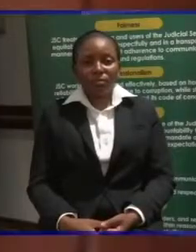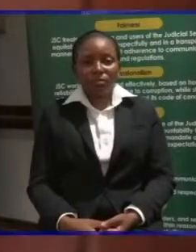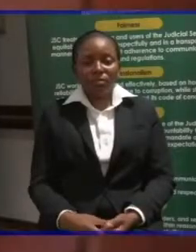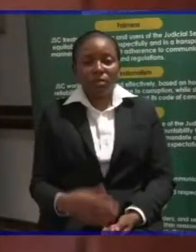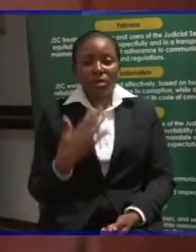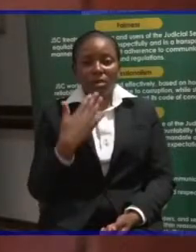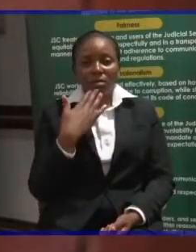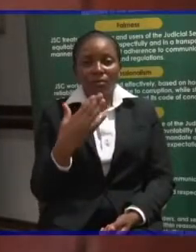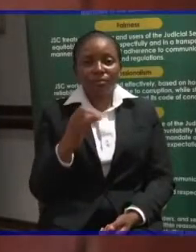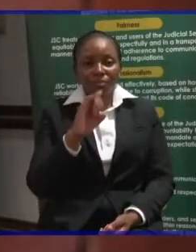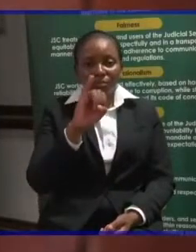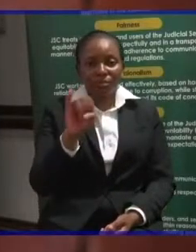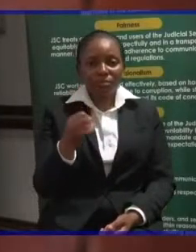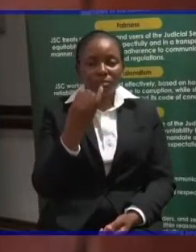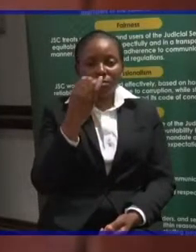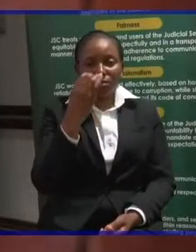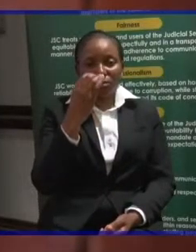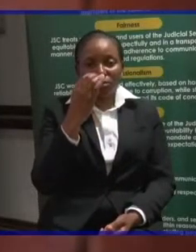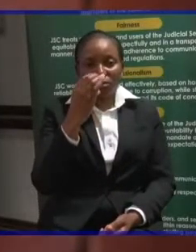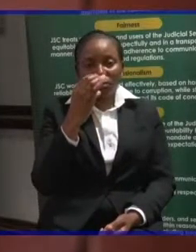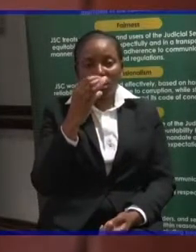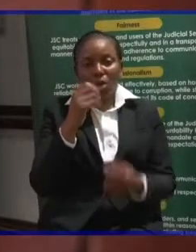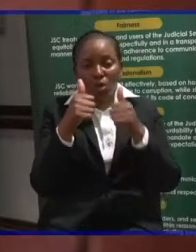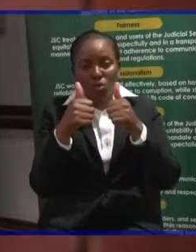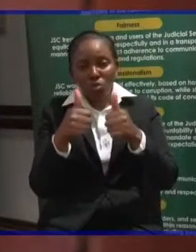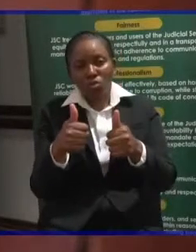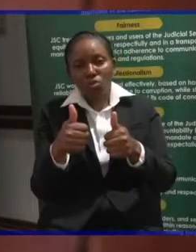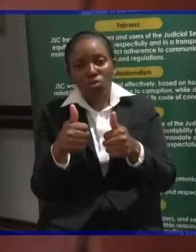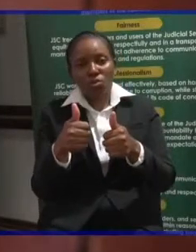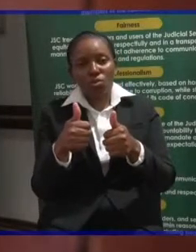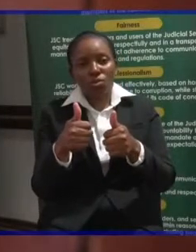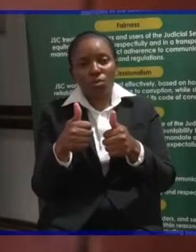Thank you, Chief Justice. Good